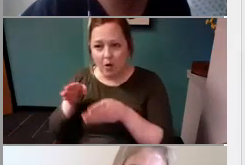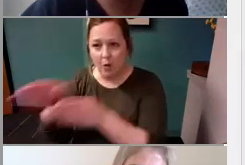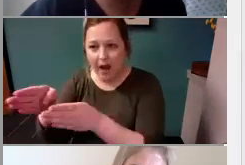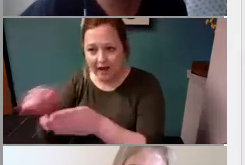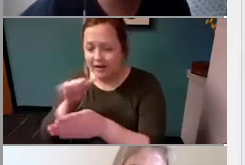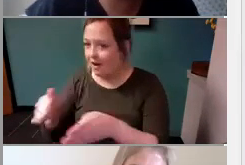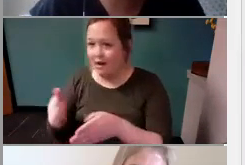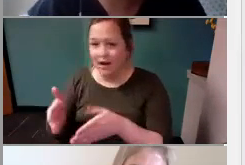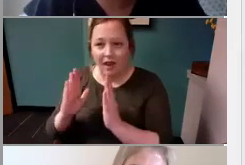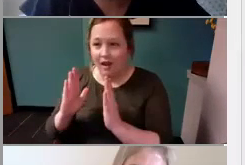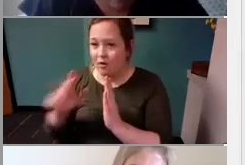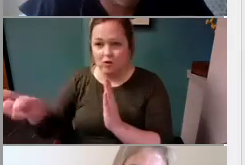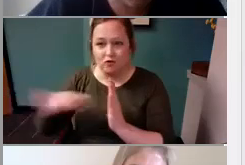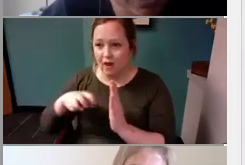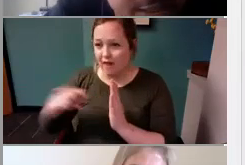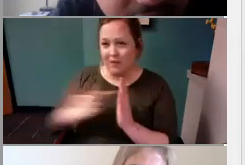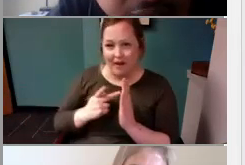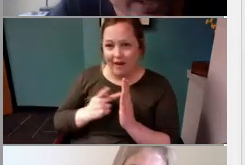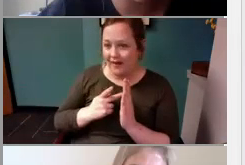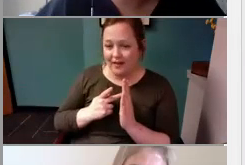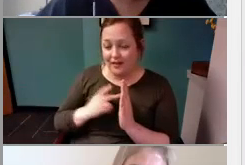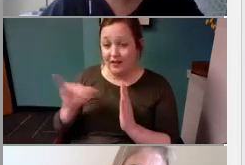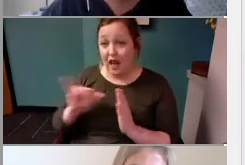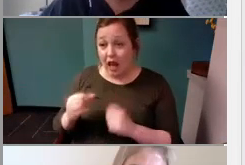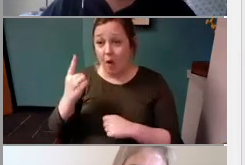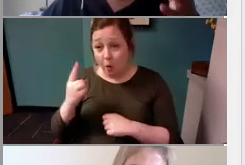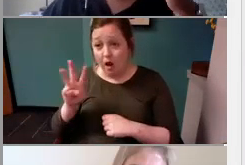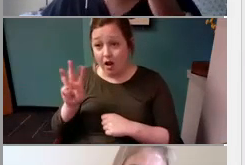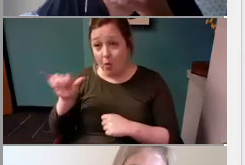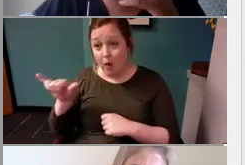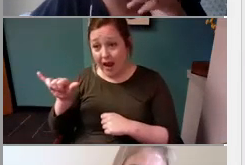way. So yes, a one-way street is a very nice example